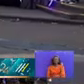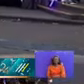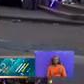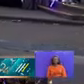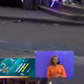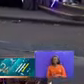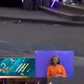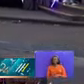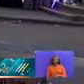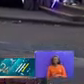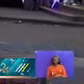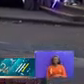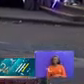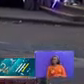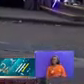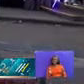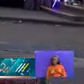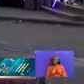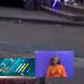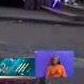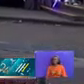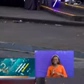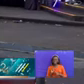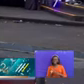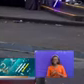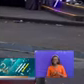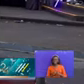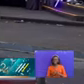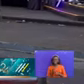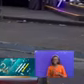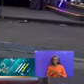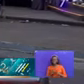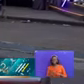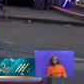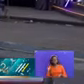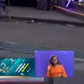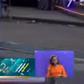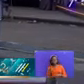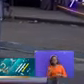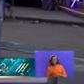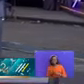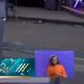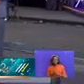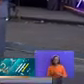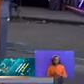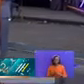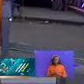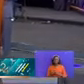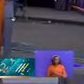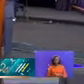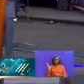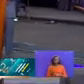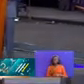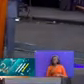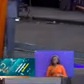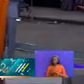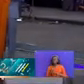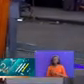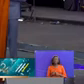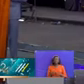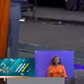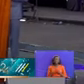day we don't say it but you listen to the radios from 6 to six we never